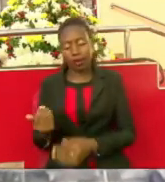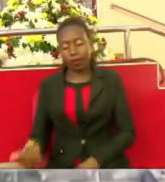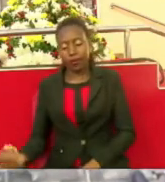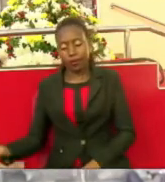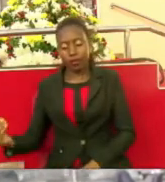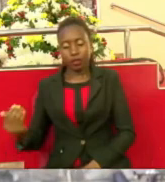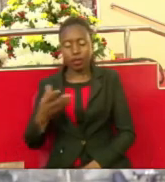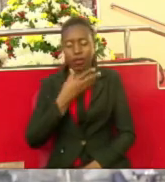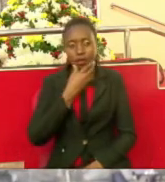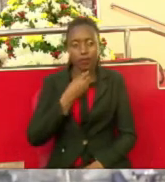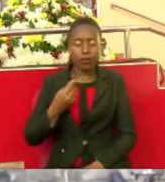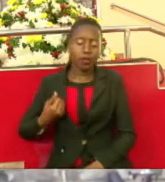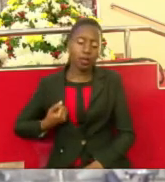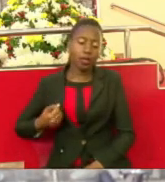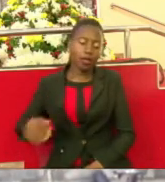Wacheni tusimame.